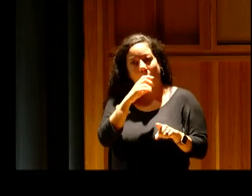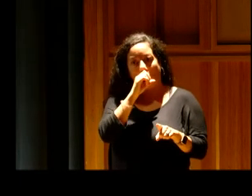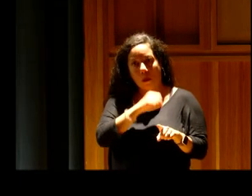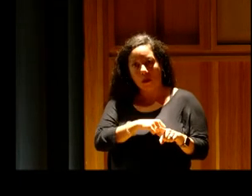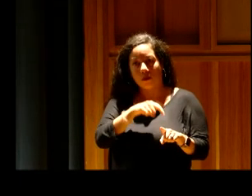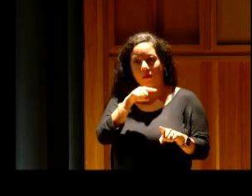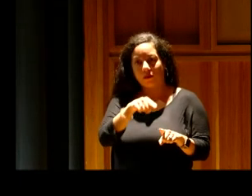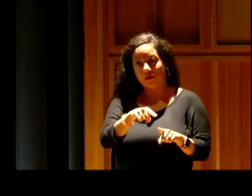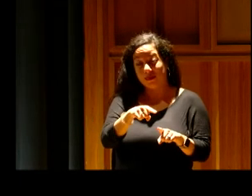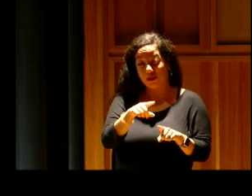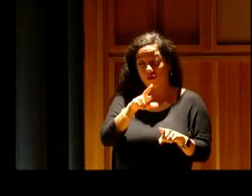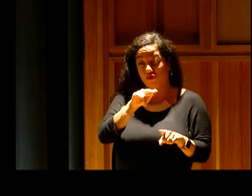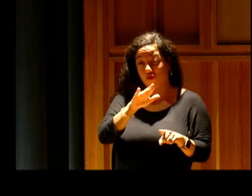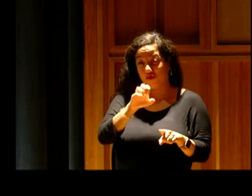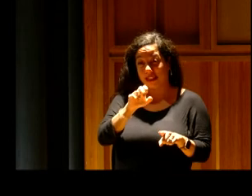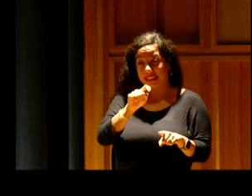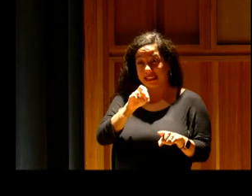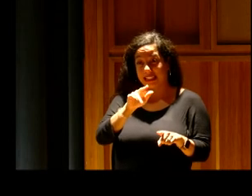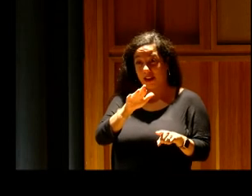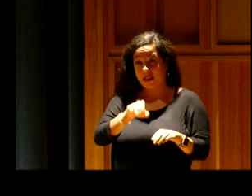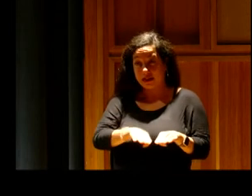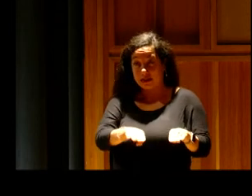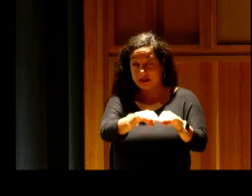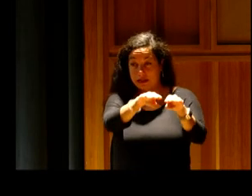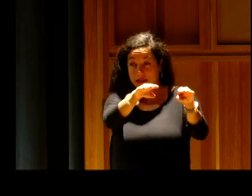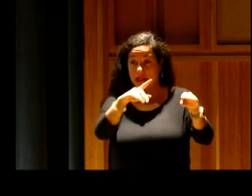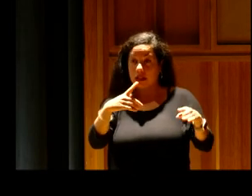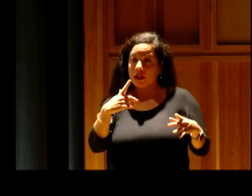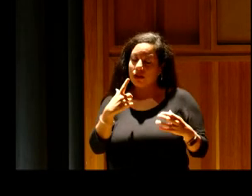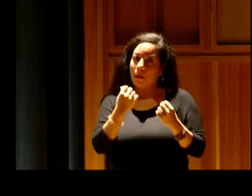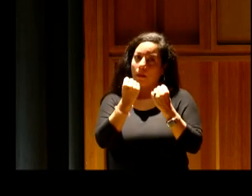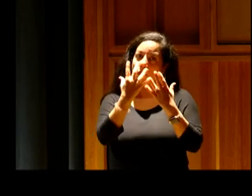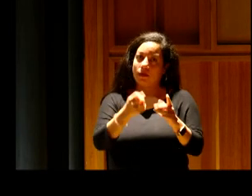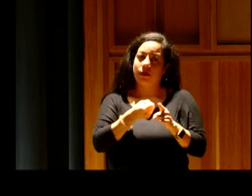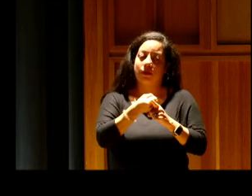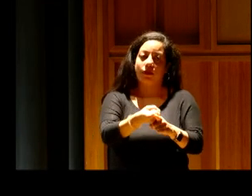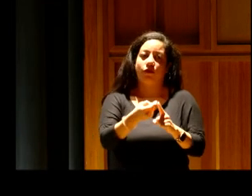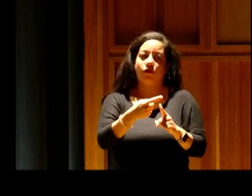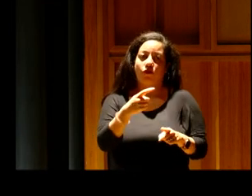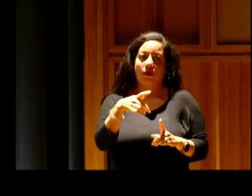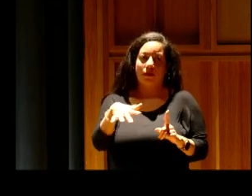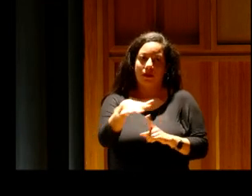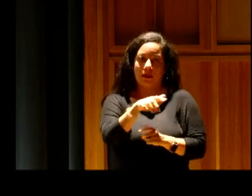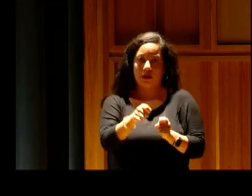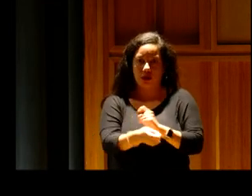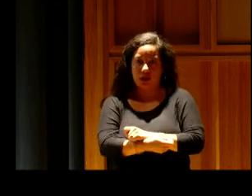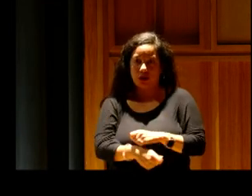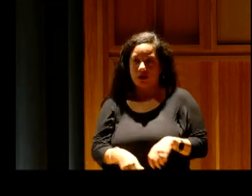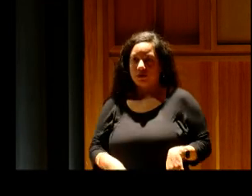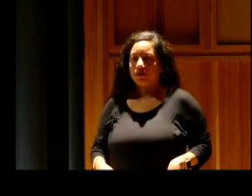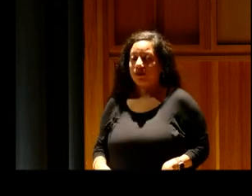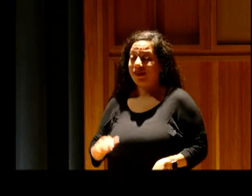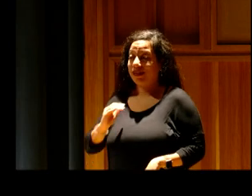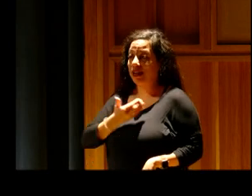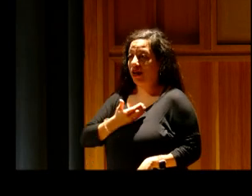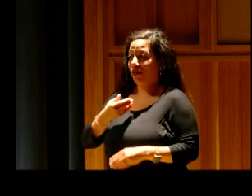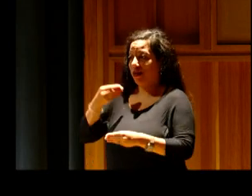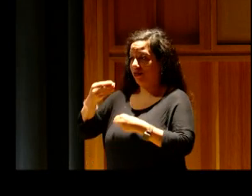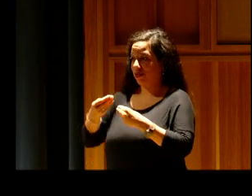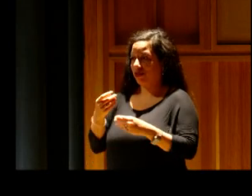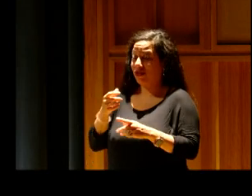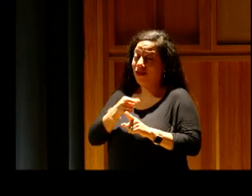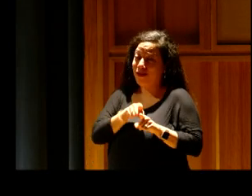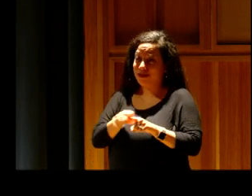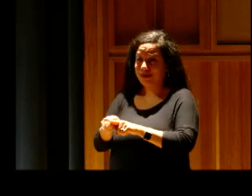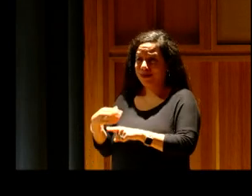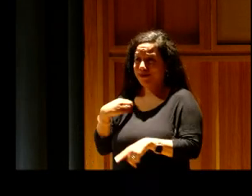faces multiple risks from climate change. And our intangible heritage is at risk, too, all over the